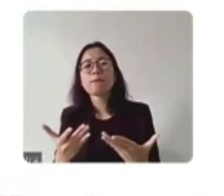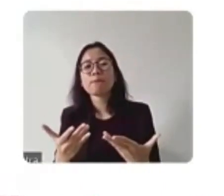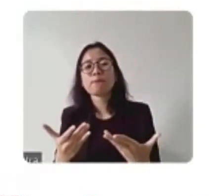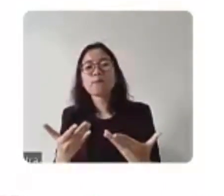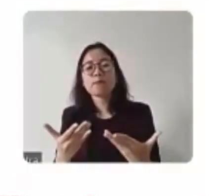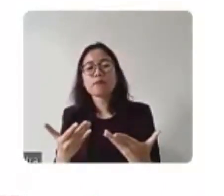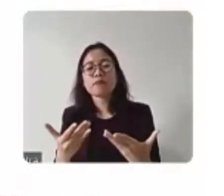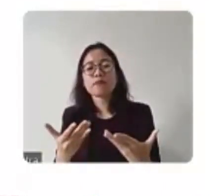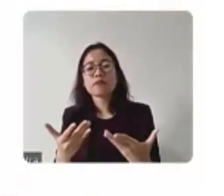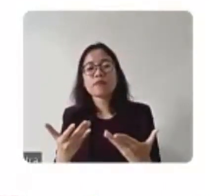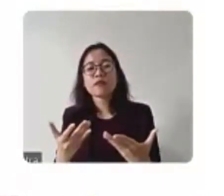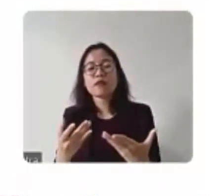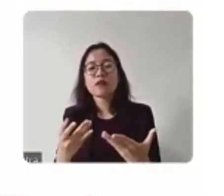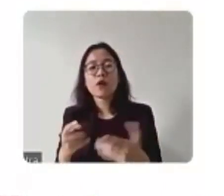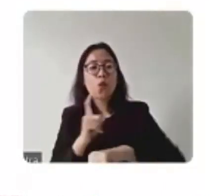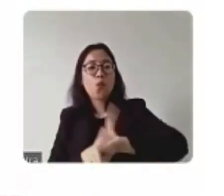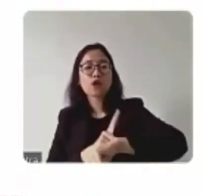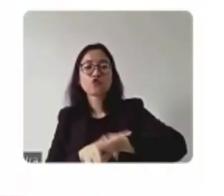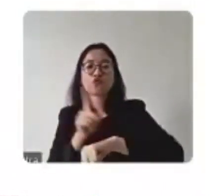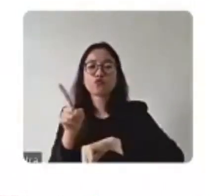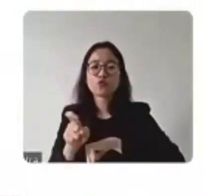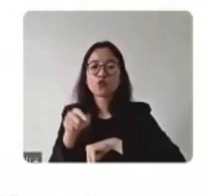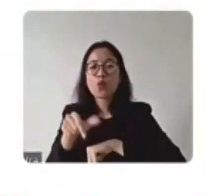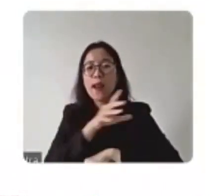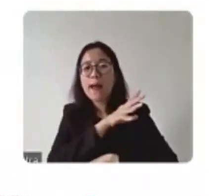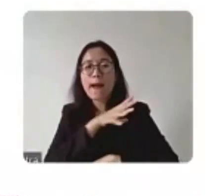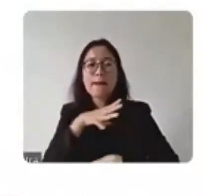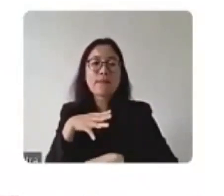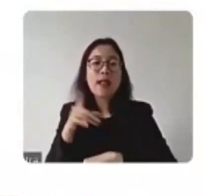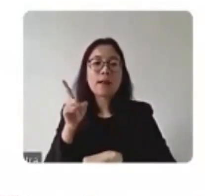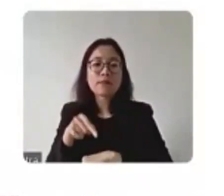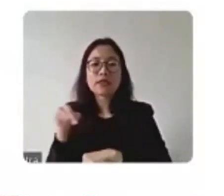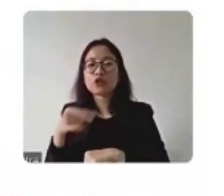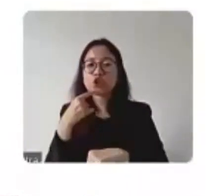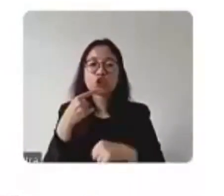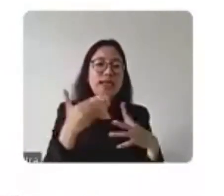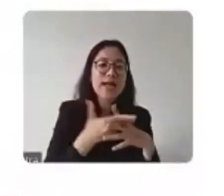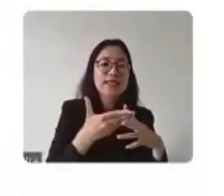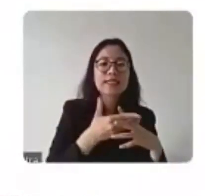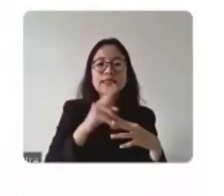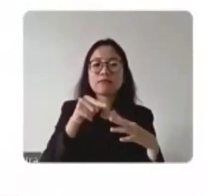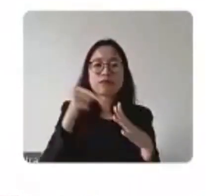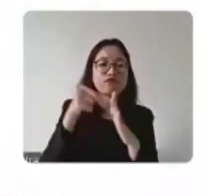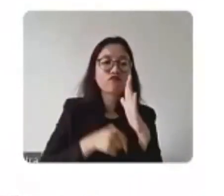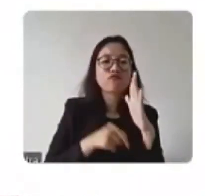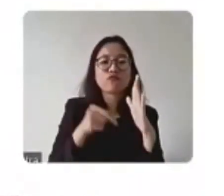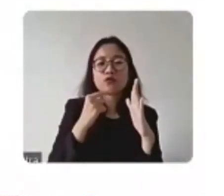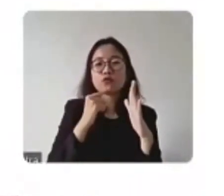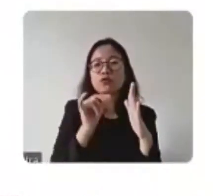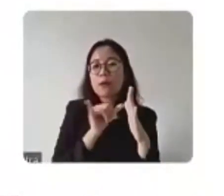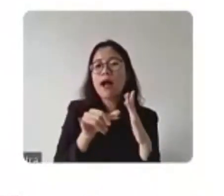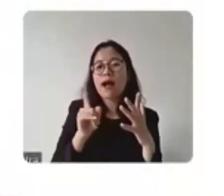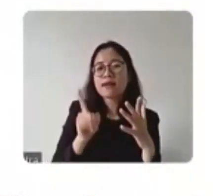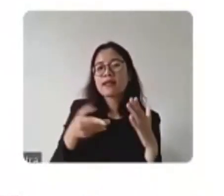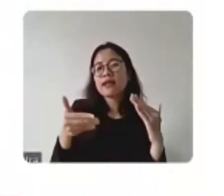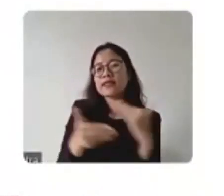that the planning more broadly is making sure that everybody at all economic levels are able to